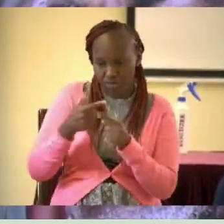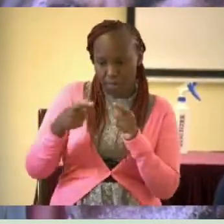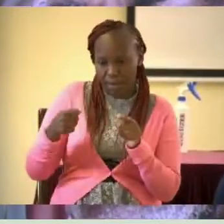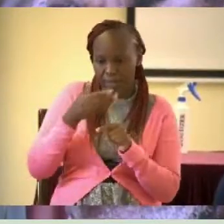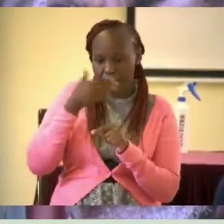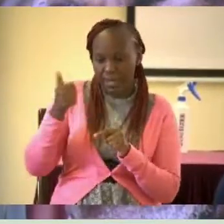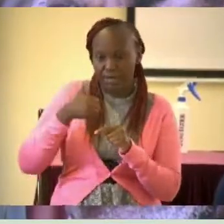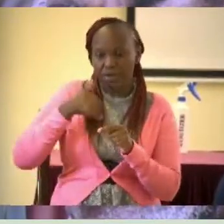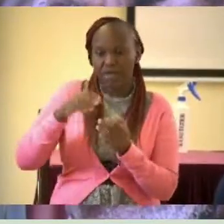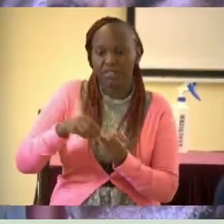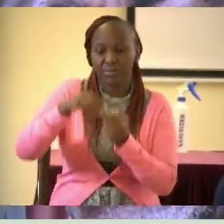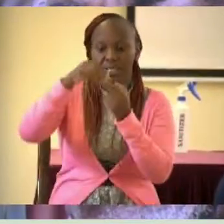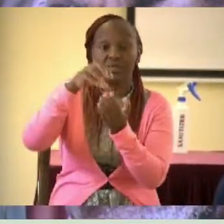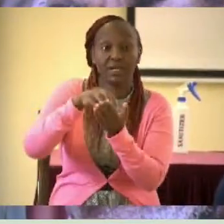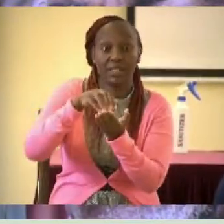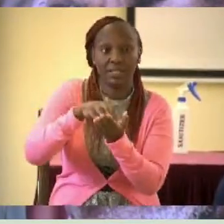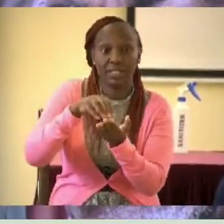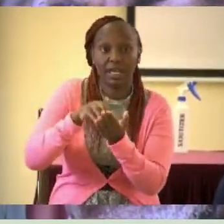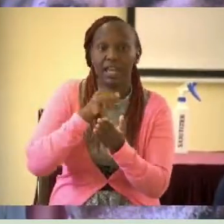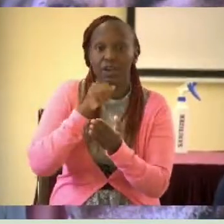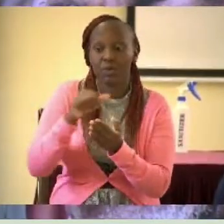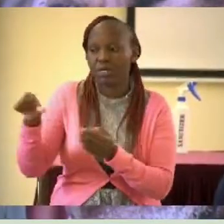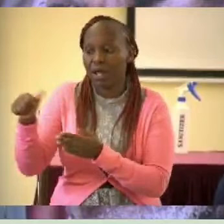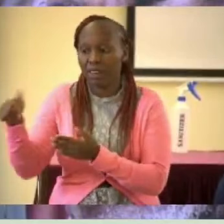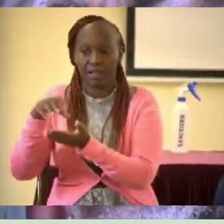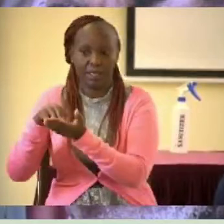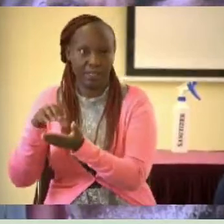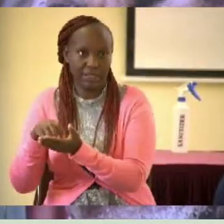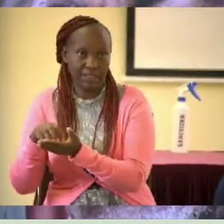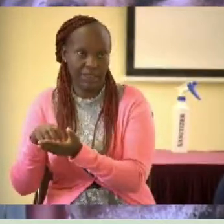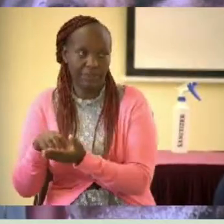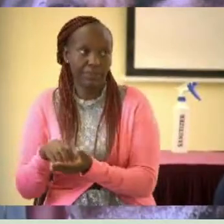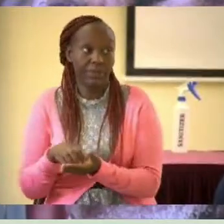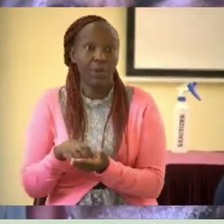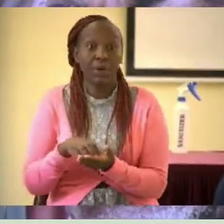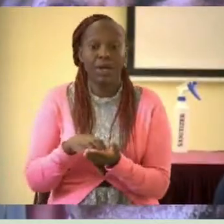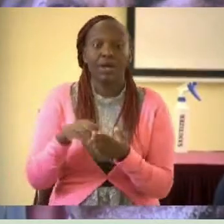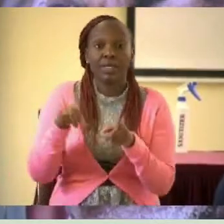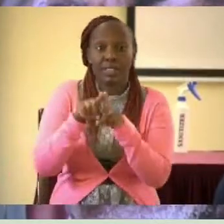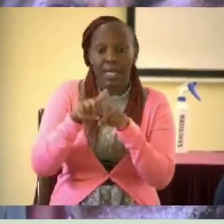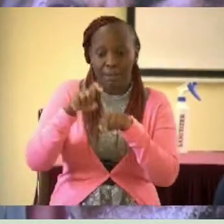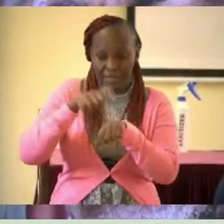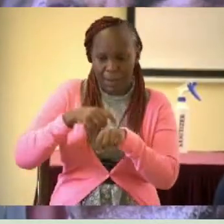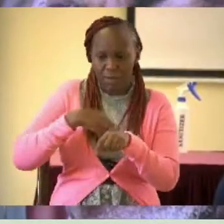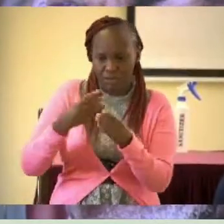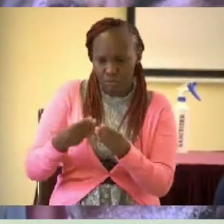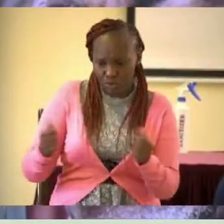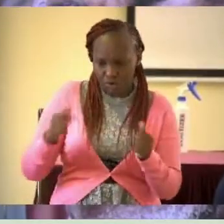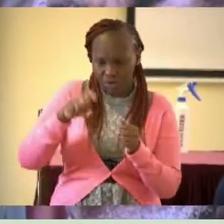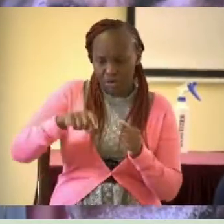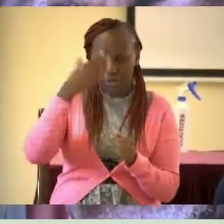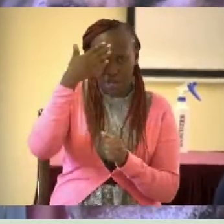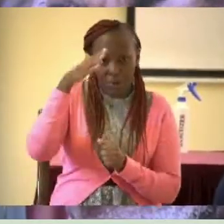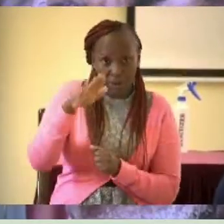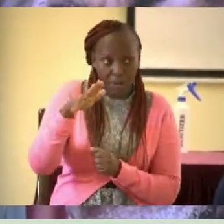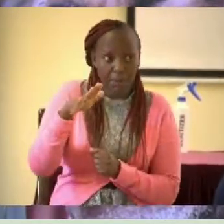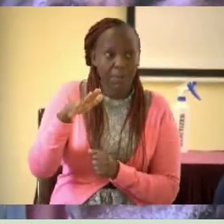in specific cases and not others. And even when they are doing, they need to be quite aware